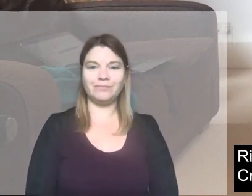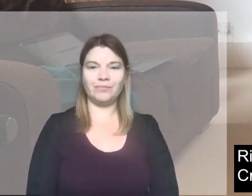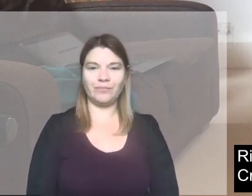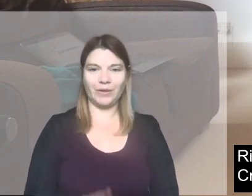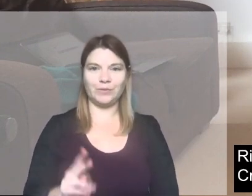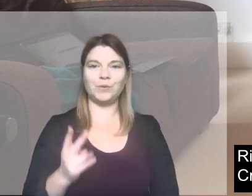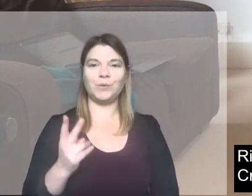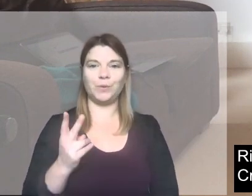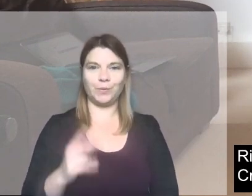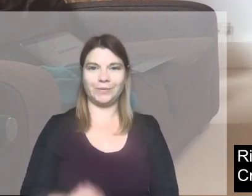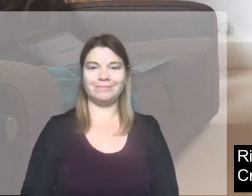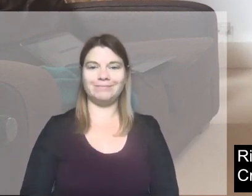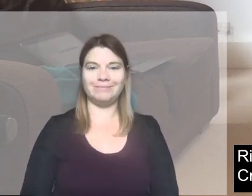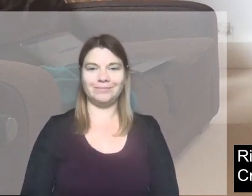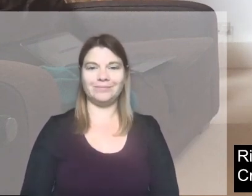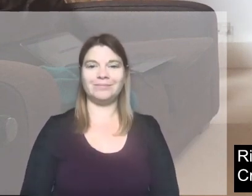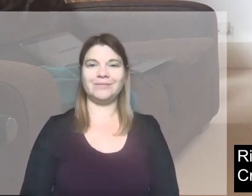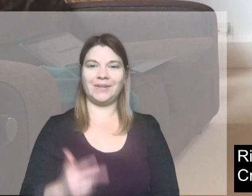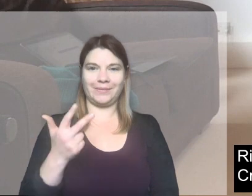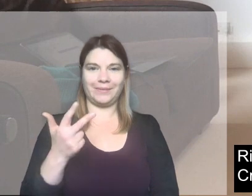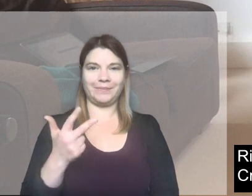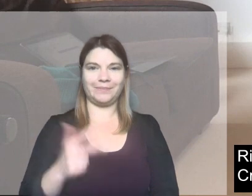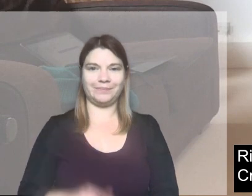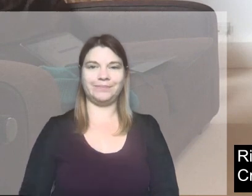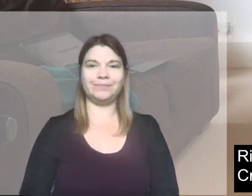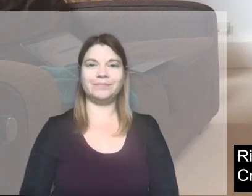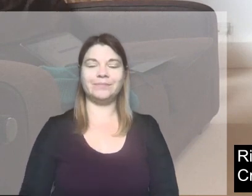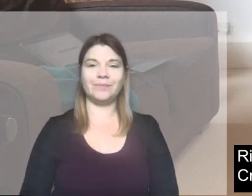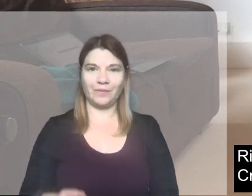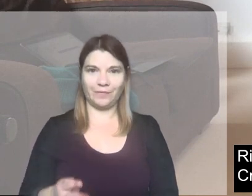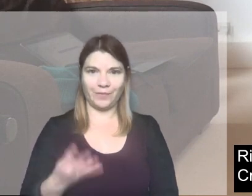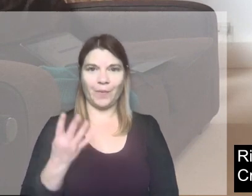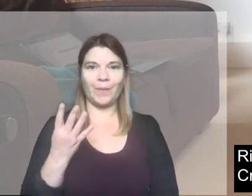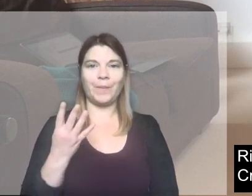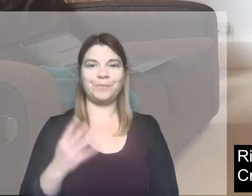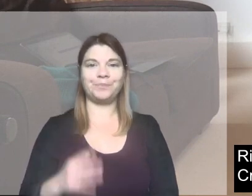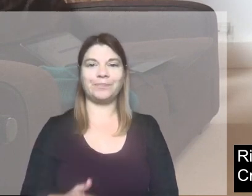forwards. 2, this is switch.